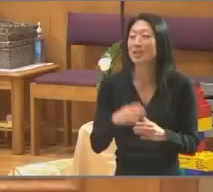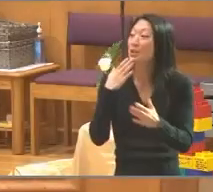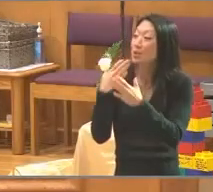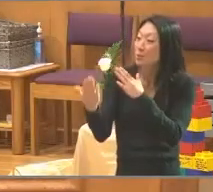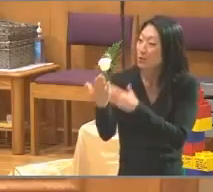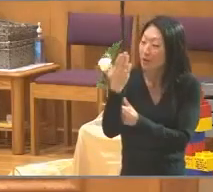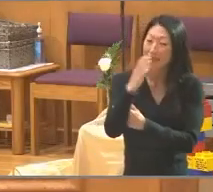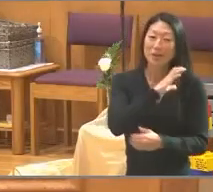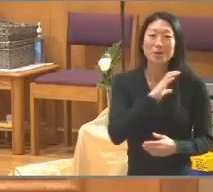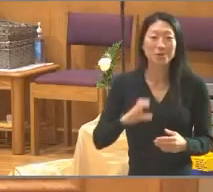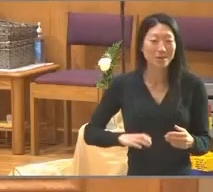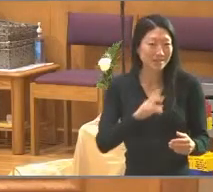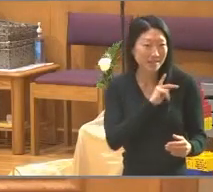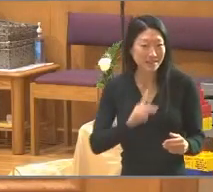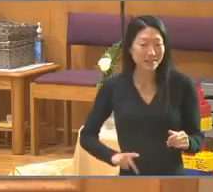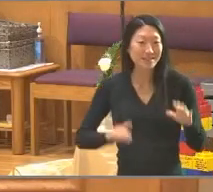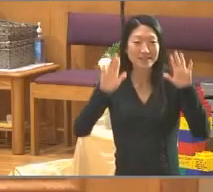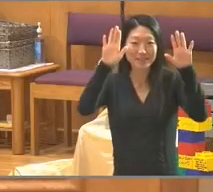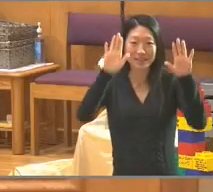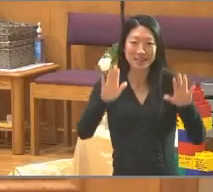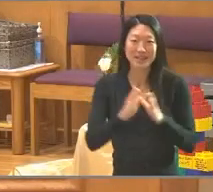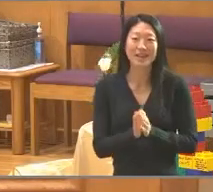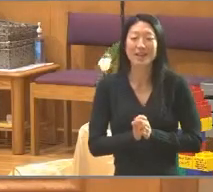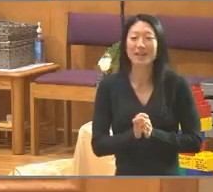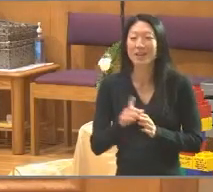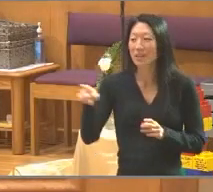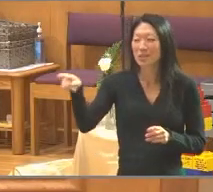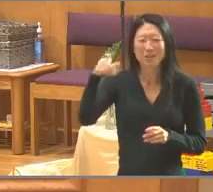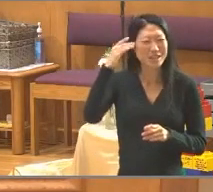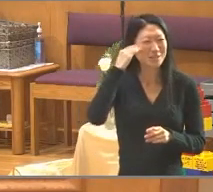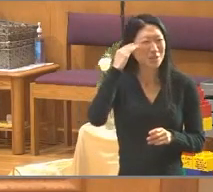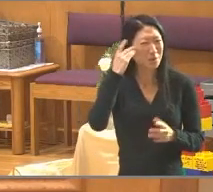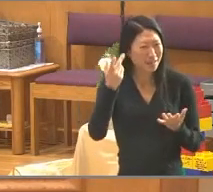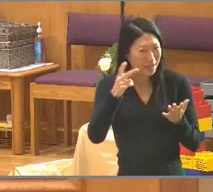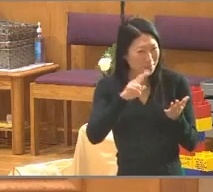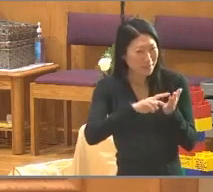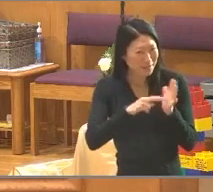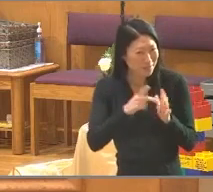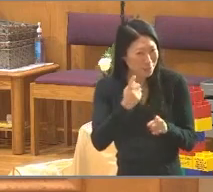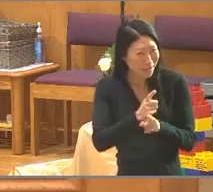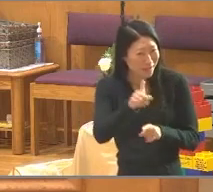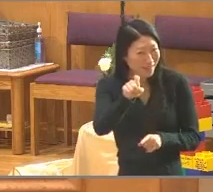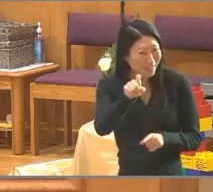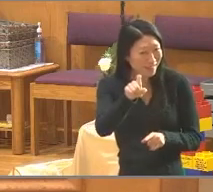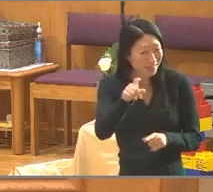Welcome to Christ the King Sunday. I know you all know exactly what this feast day means, right?